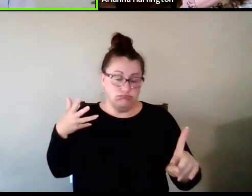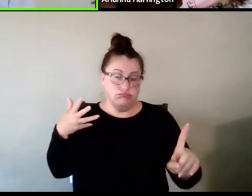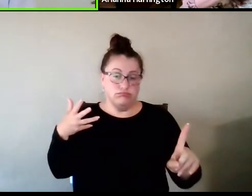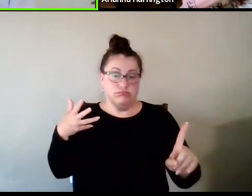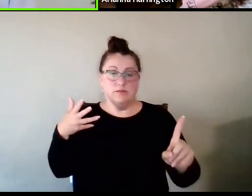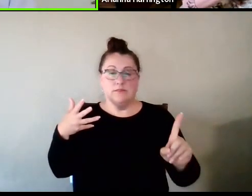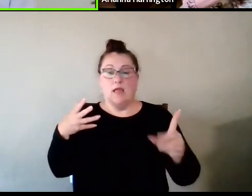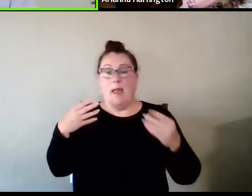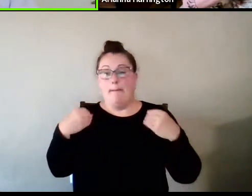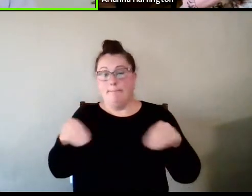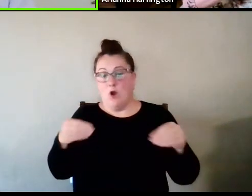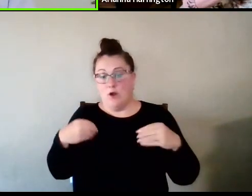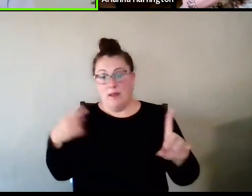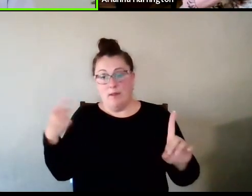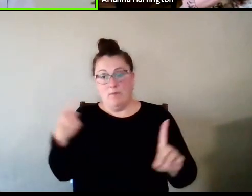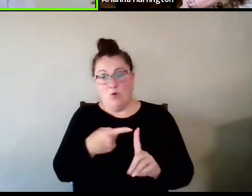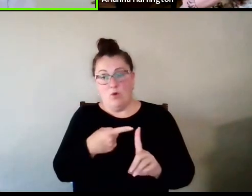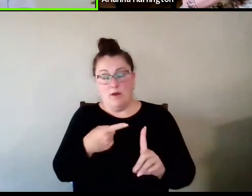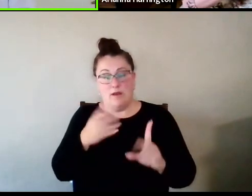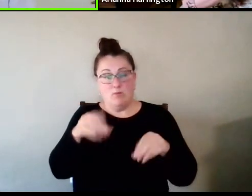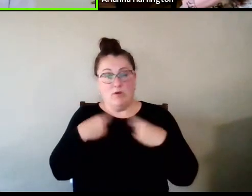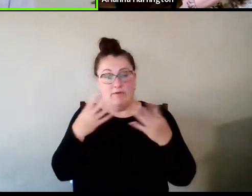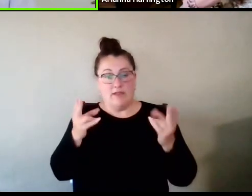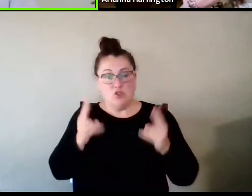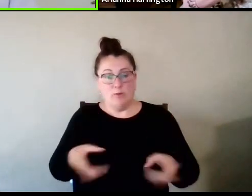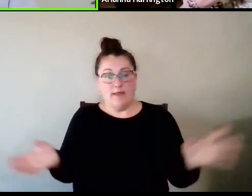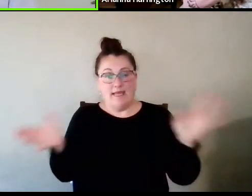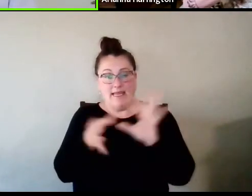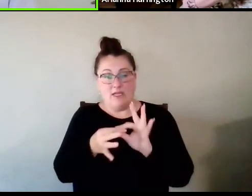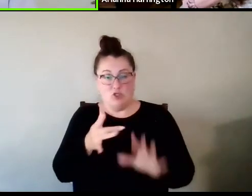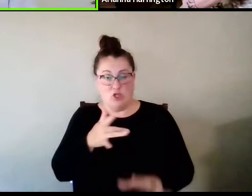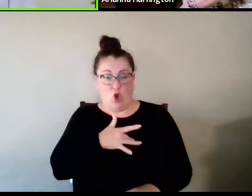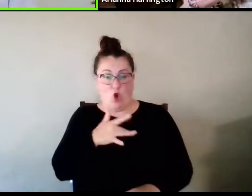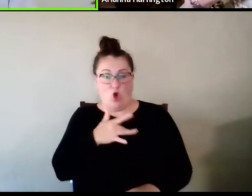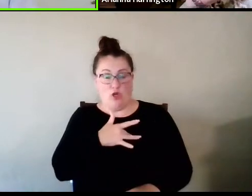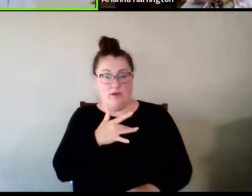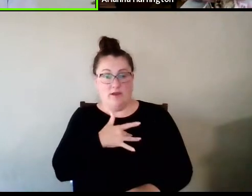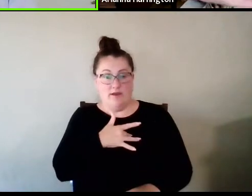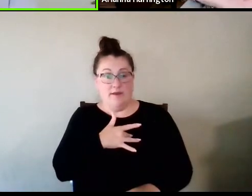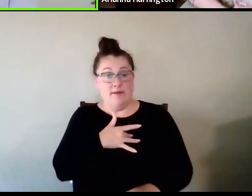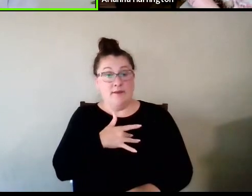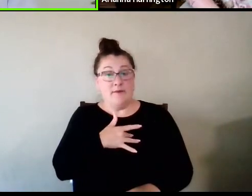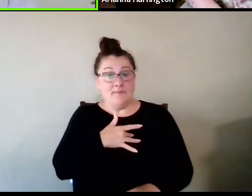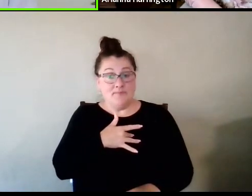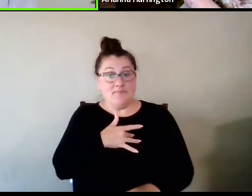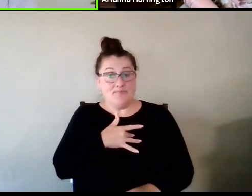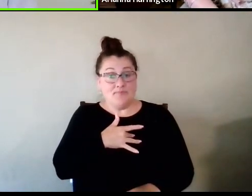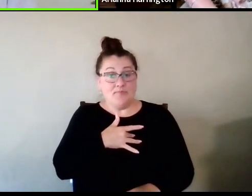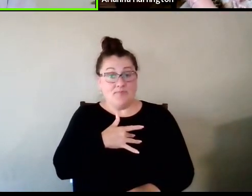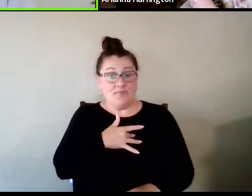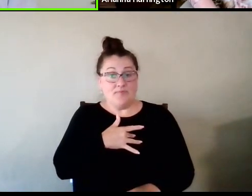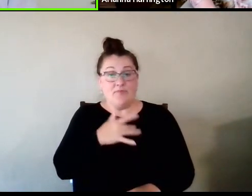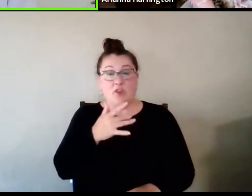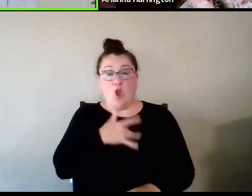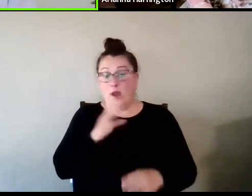your point, provides a human connection to the heart. And that's why I believe that the first thing that's the heart of business is this idea